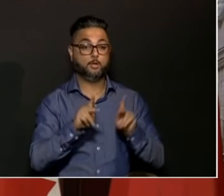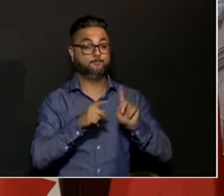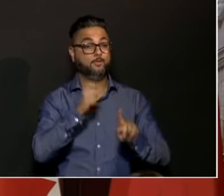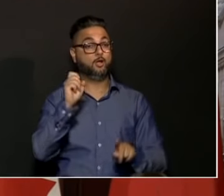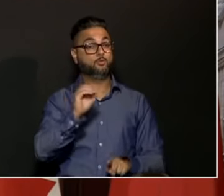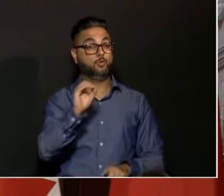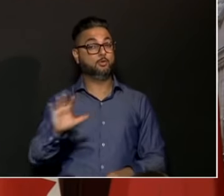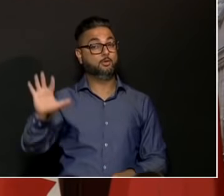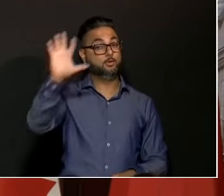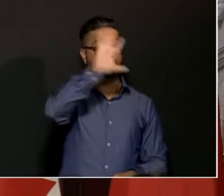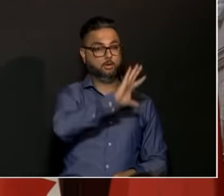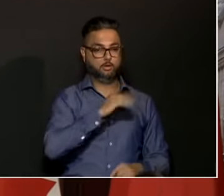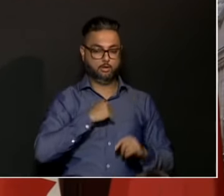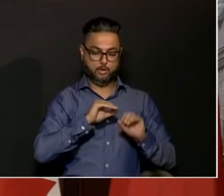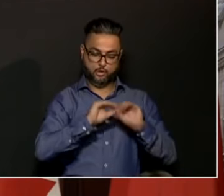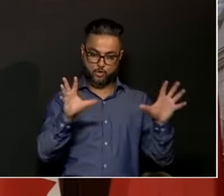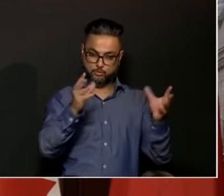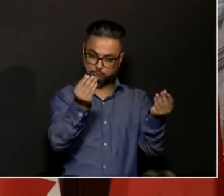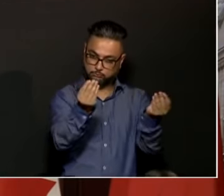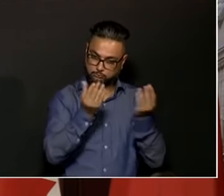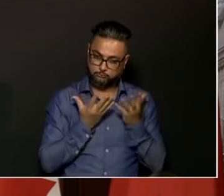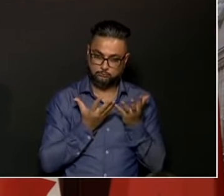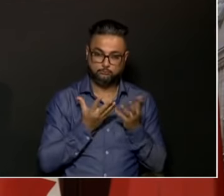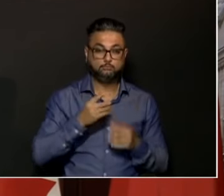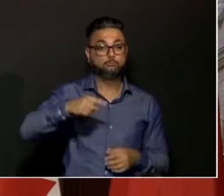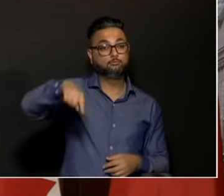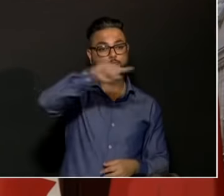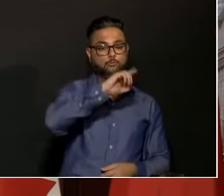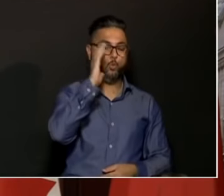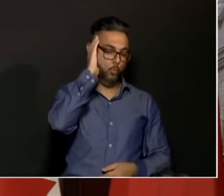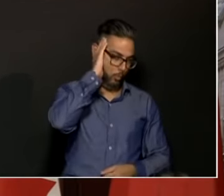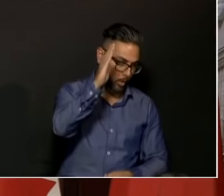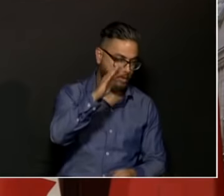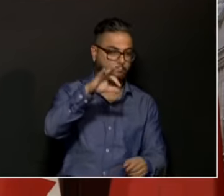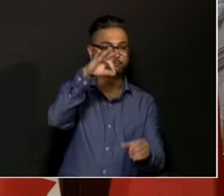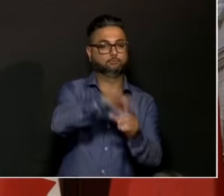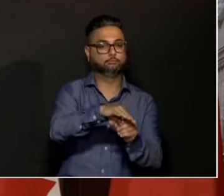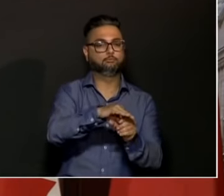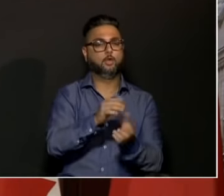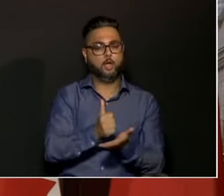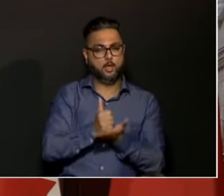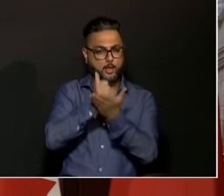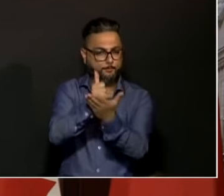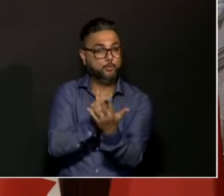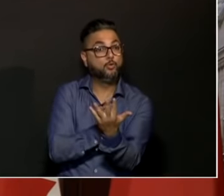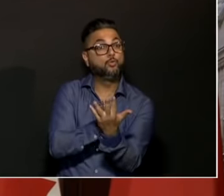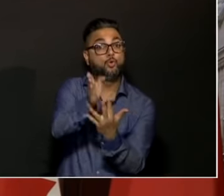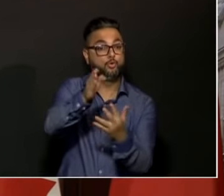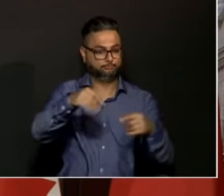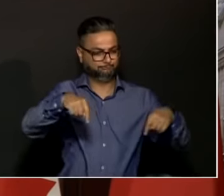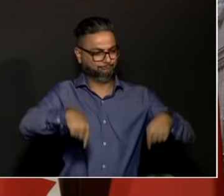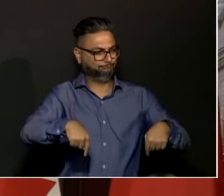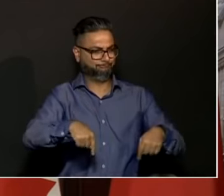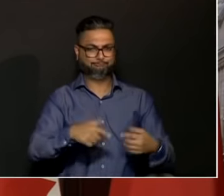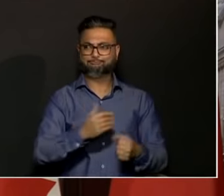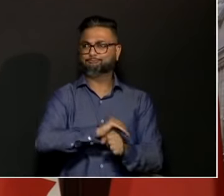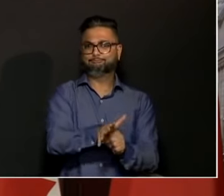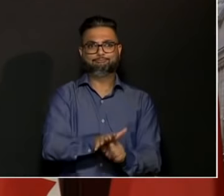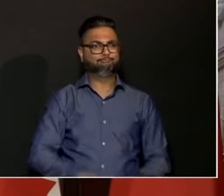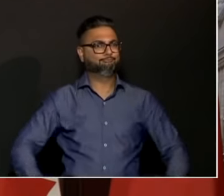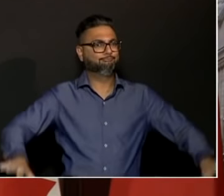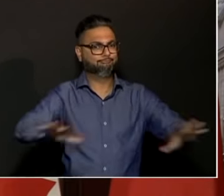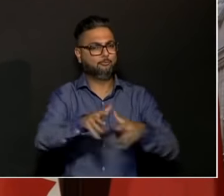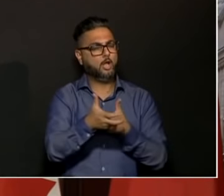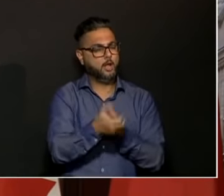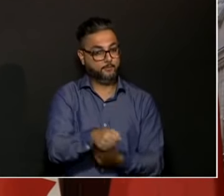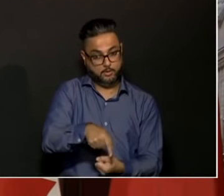leadership. What party was able to get them through this pandemic? Who do they have confidence in getting the economy back up and running like we did